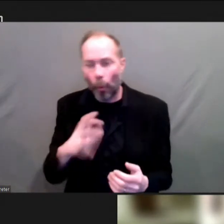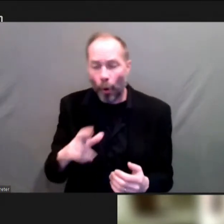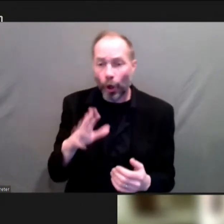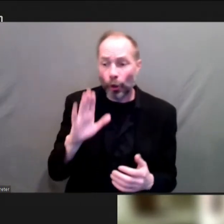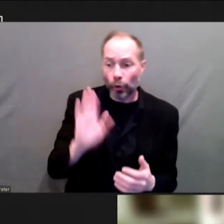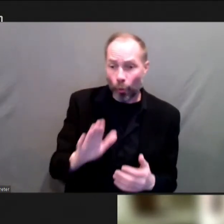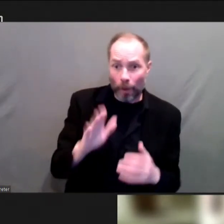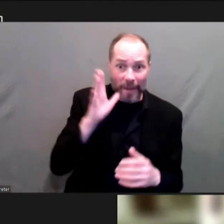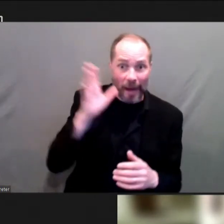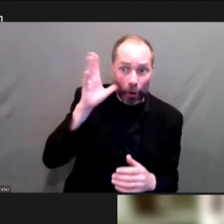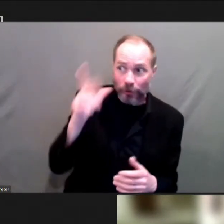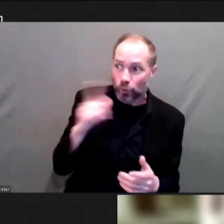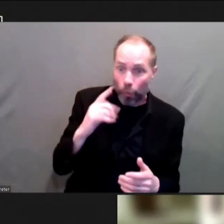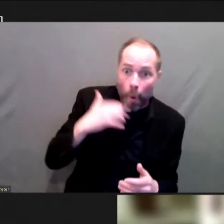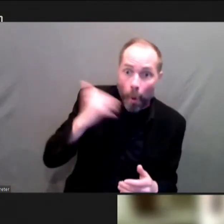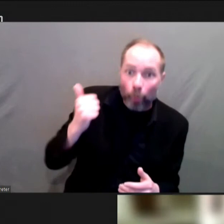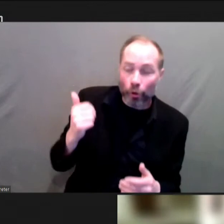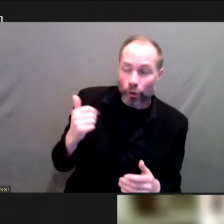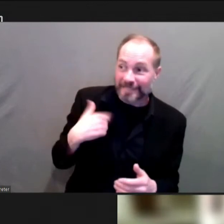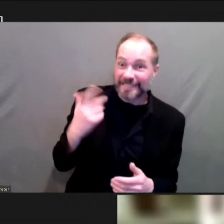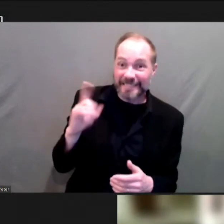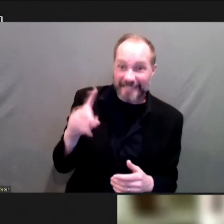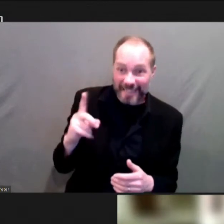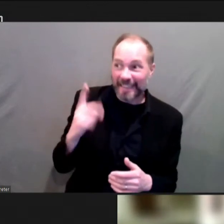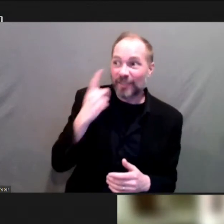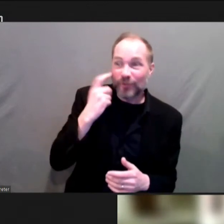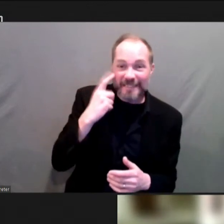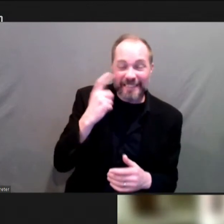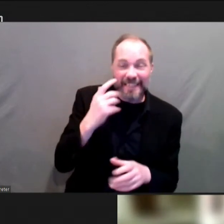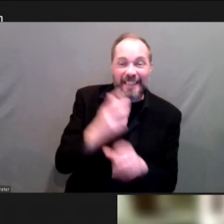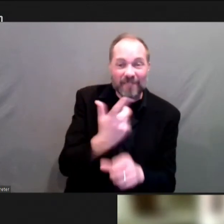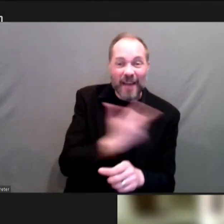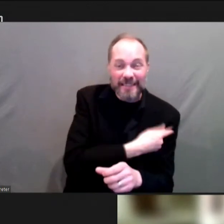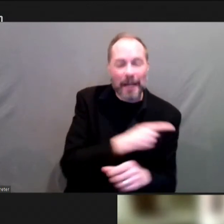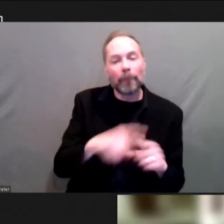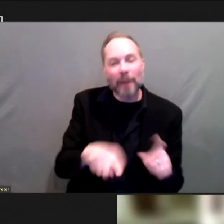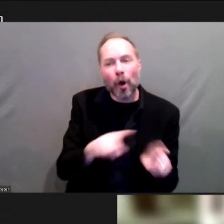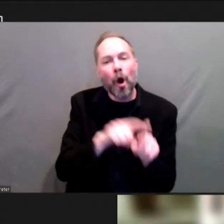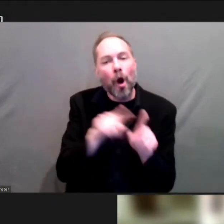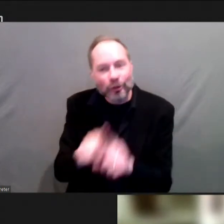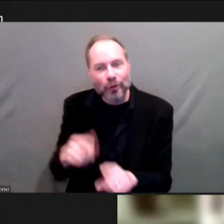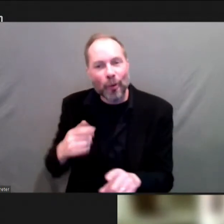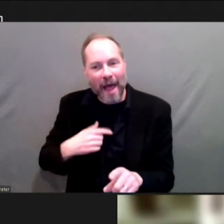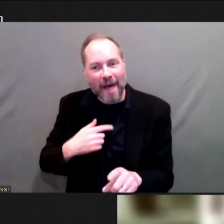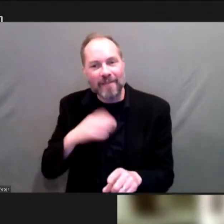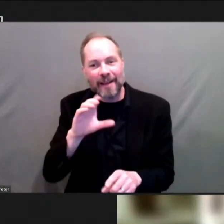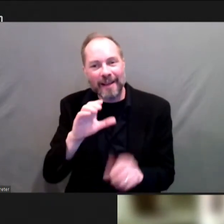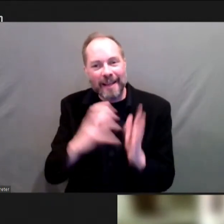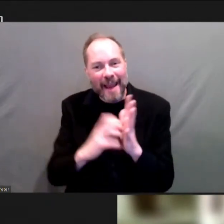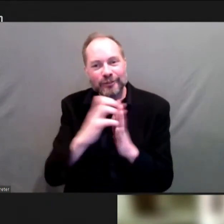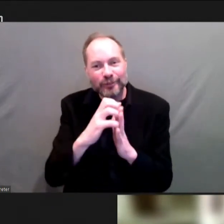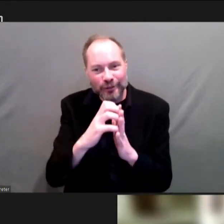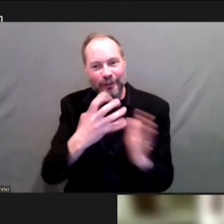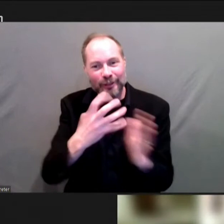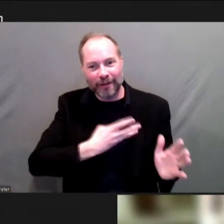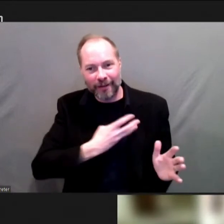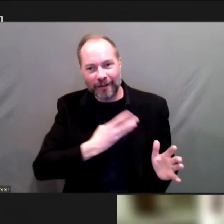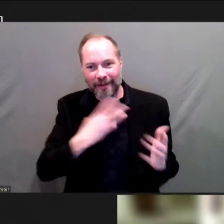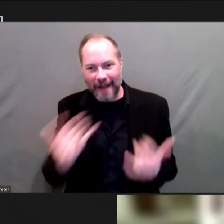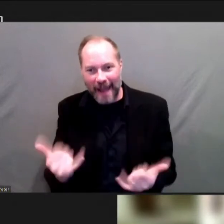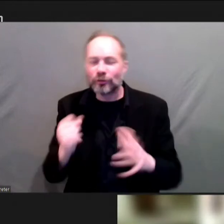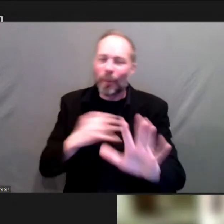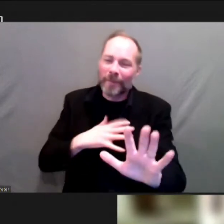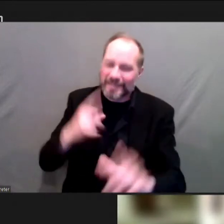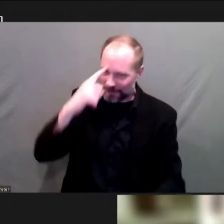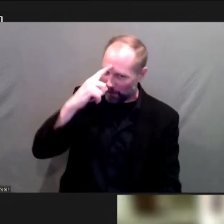were vaccinated but just went through a chemotherapy regime and are 82 years old. So be smart, right? Be smart. It's